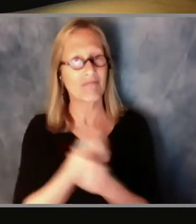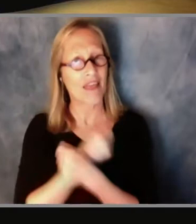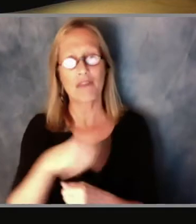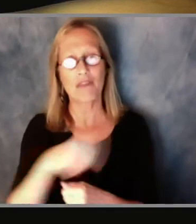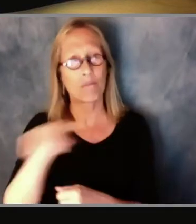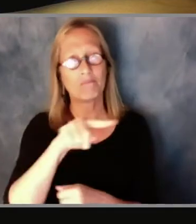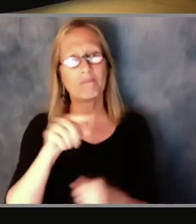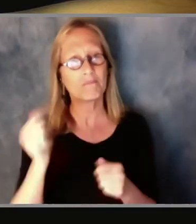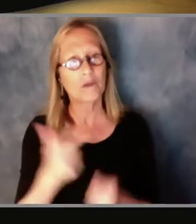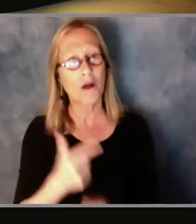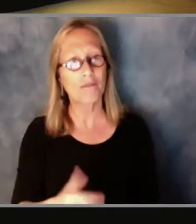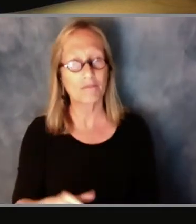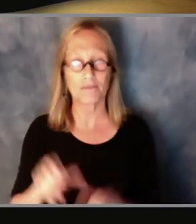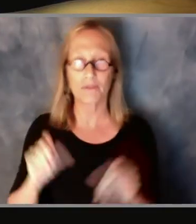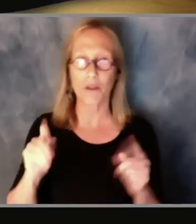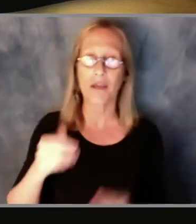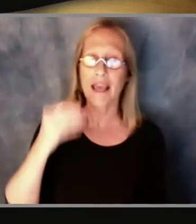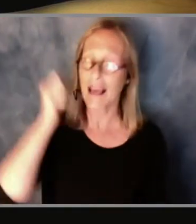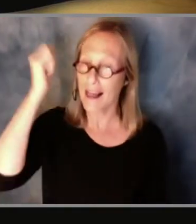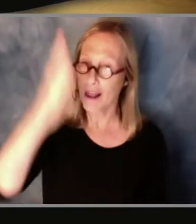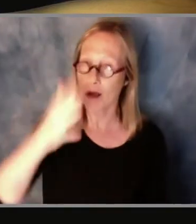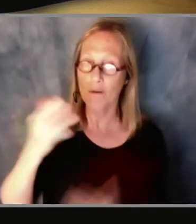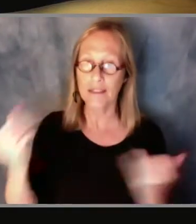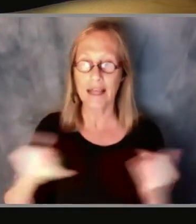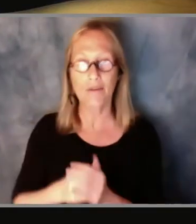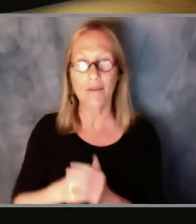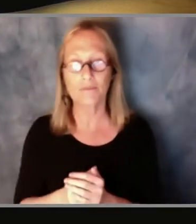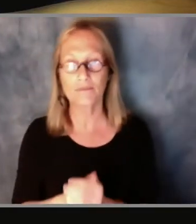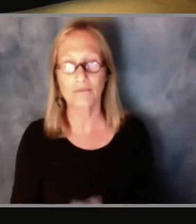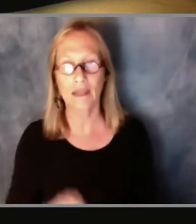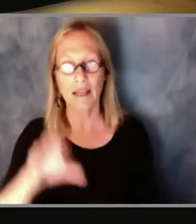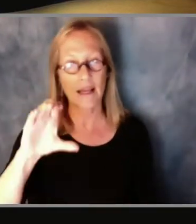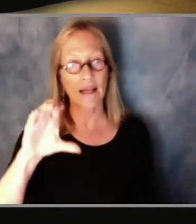Claire Kamalu Carroll, you're next.